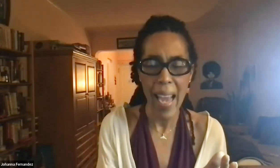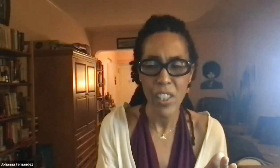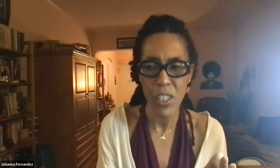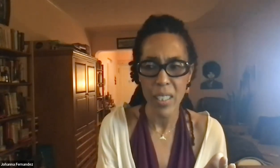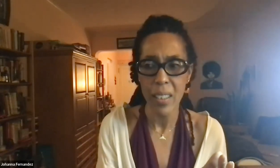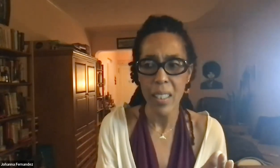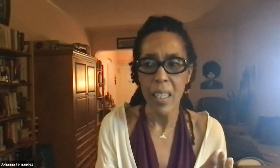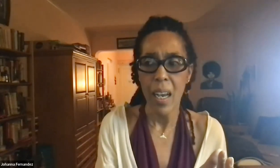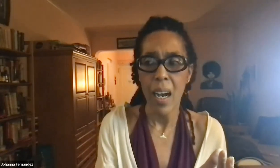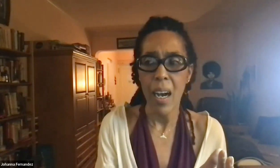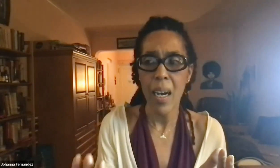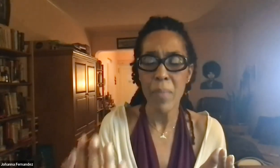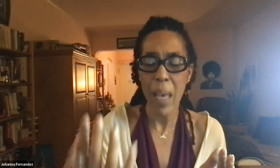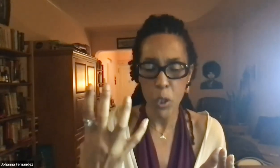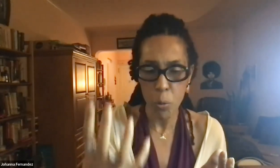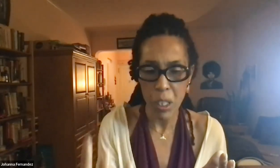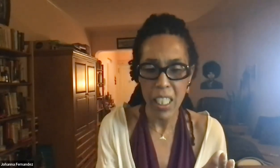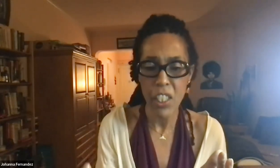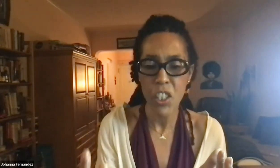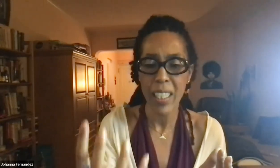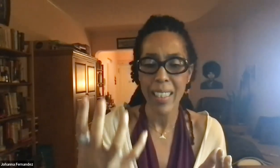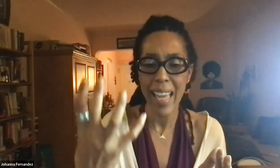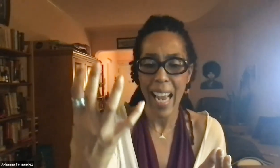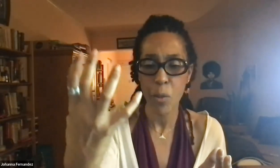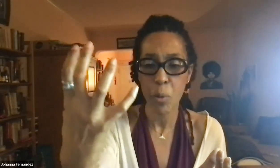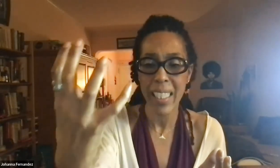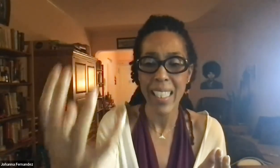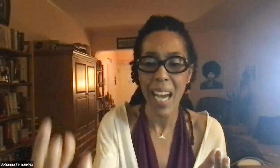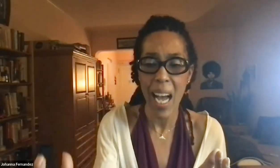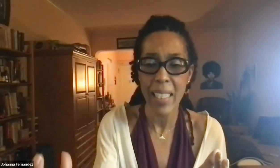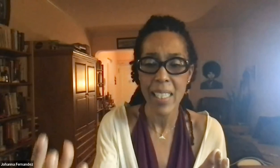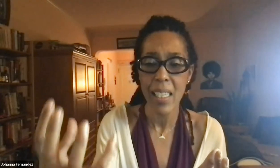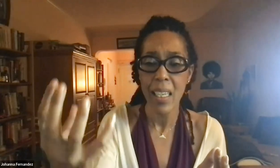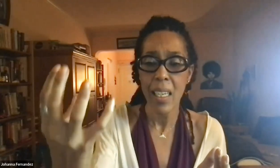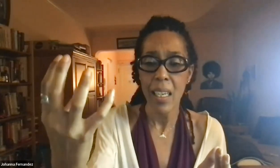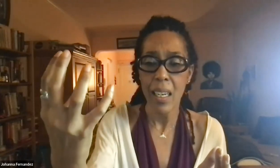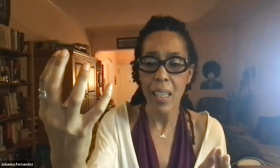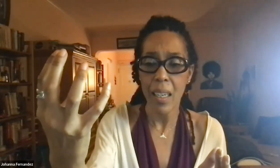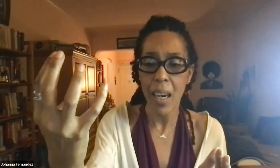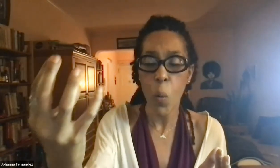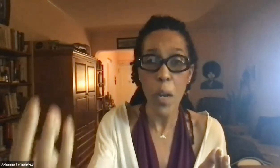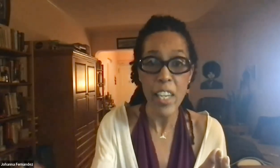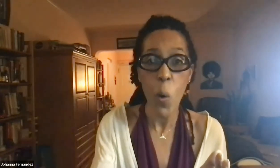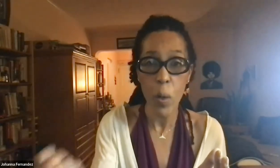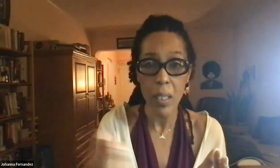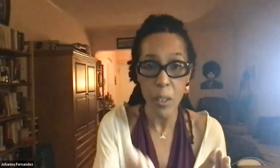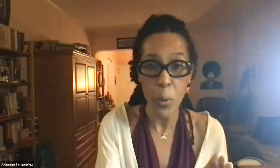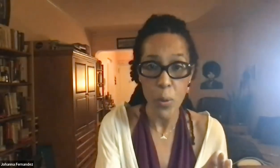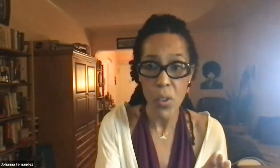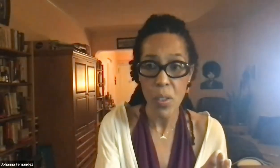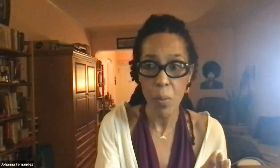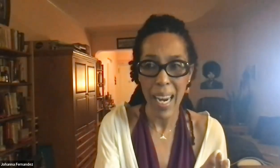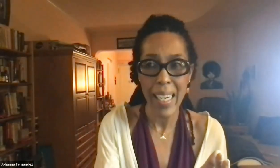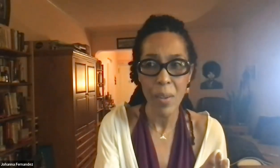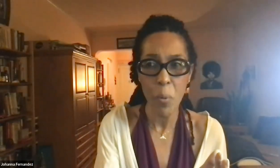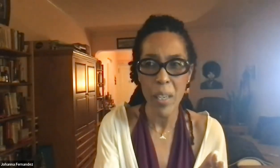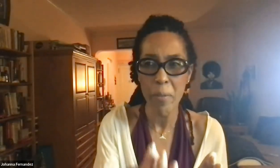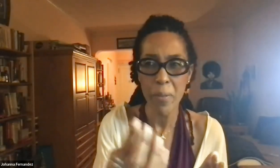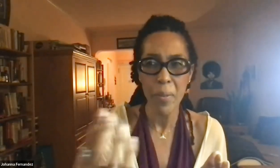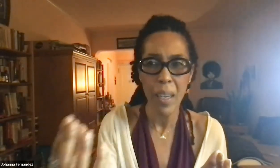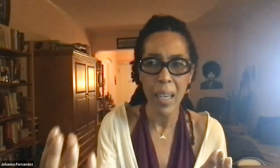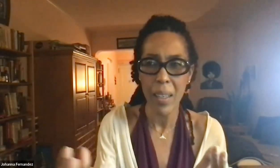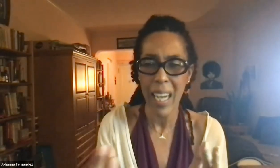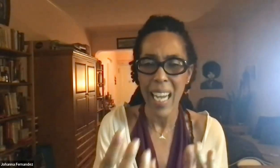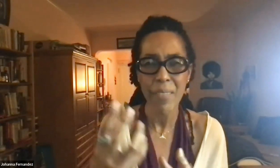local action that was strategic, that actually got a win or a lose, right?